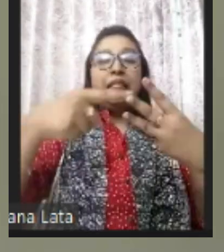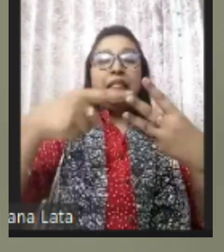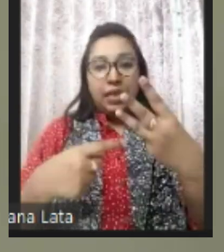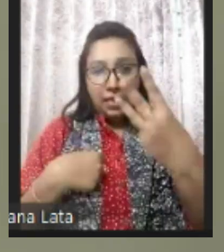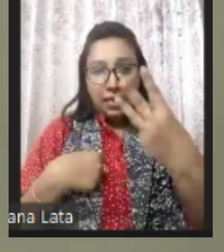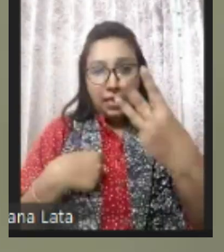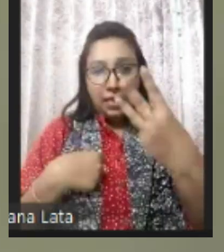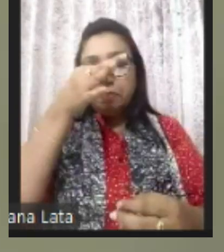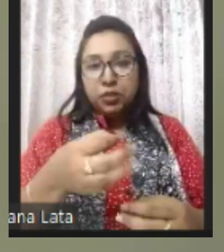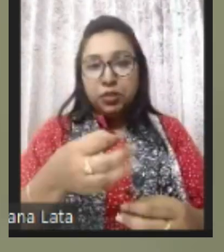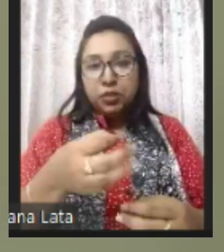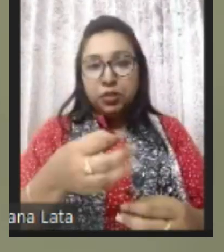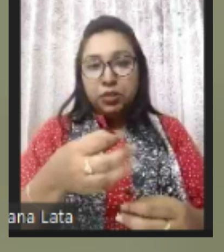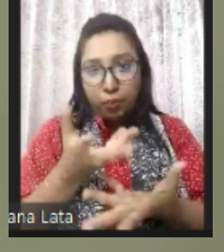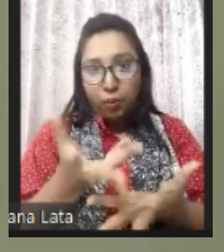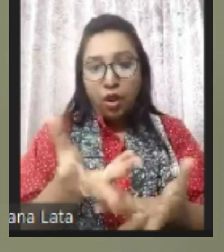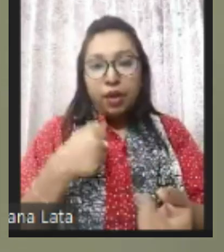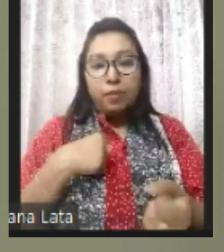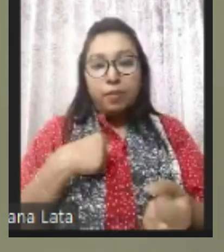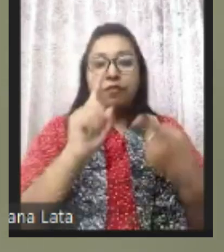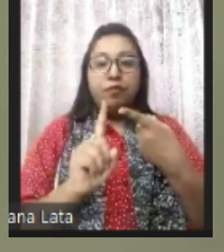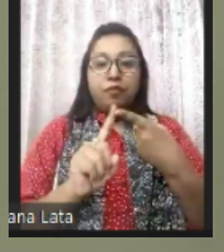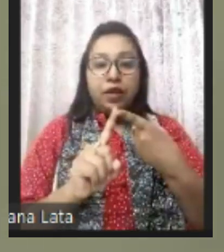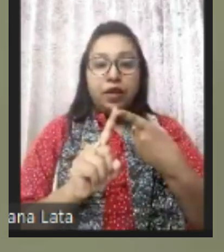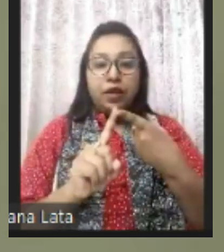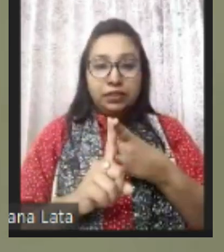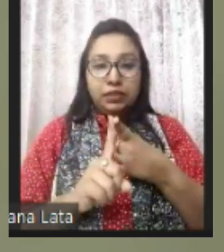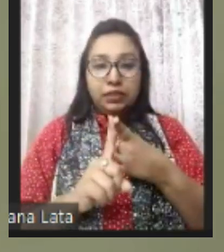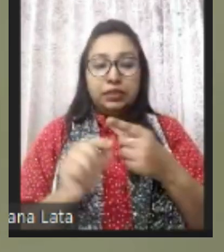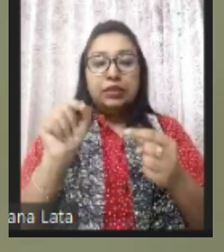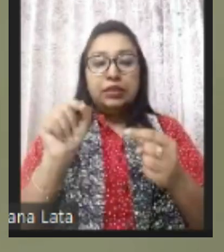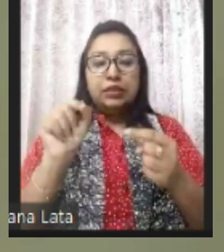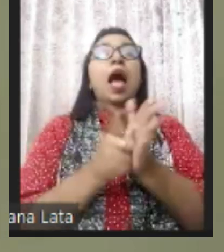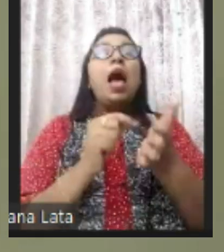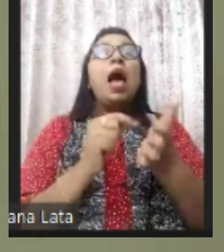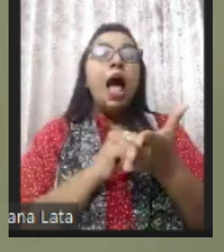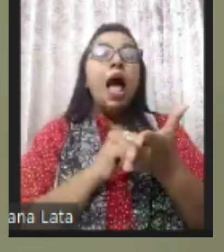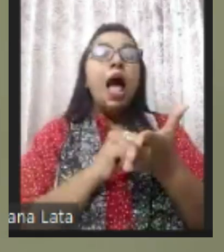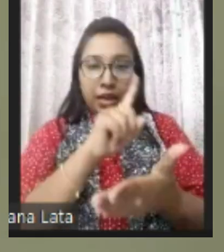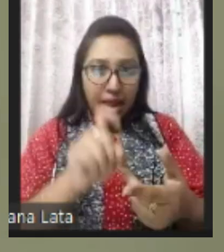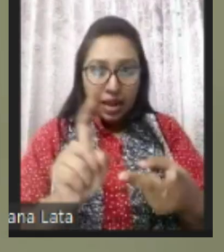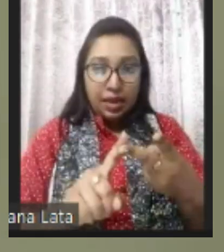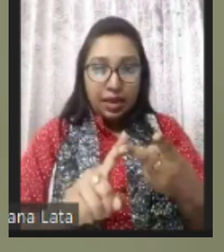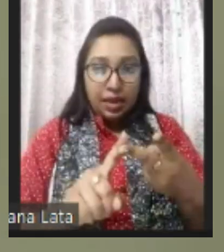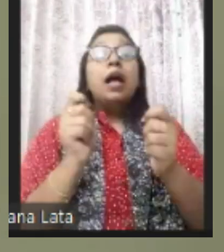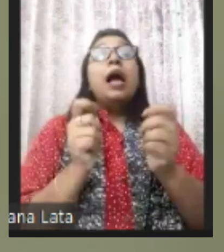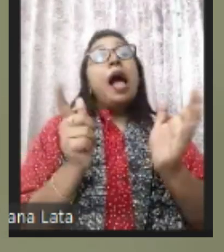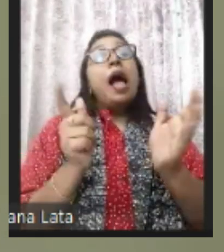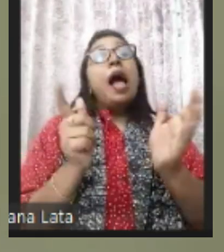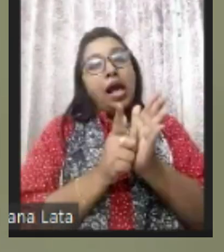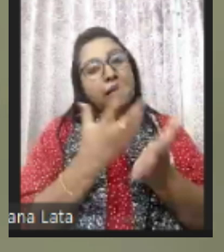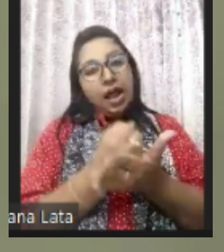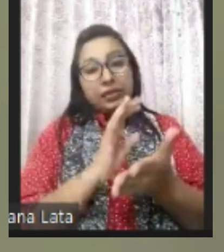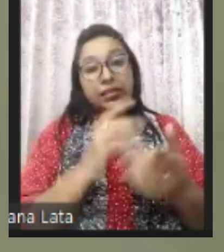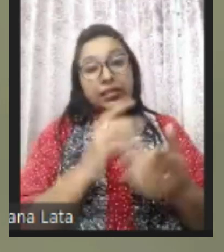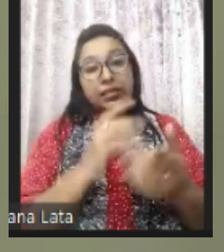but I think the first thing that I take away is not just policy and guidelines, but implementation of those. I mean, we may be developing them,